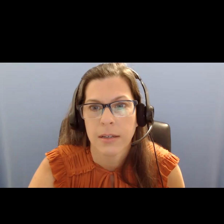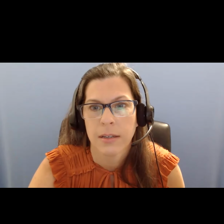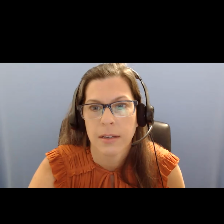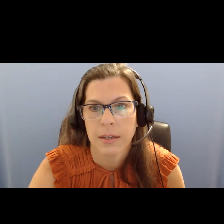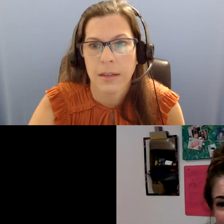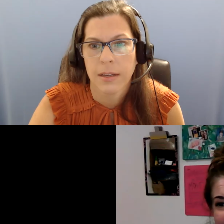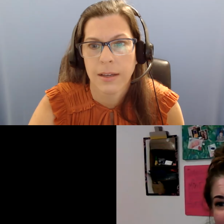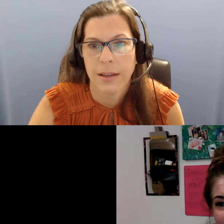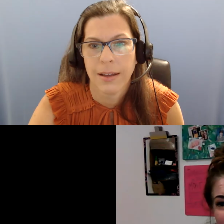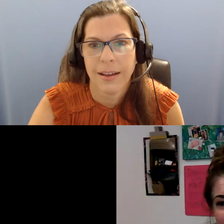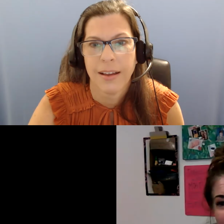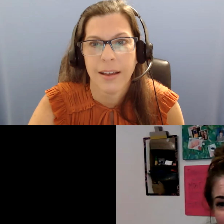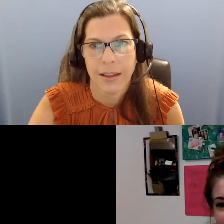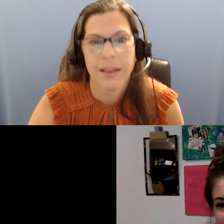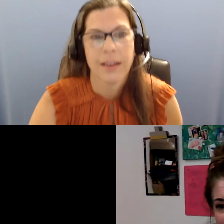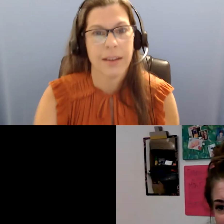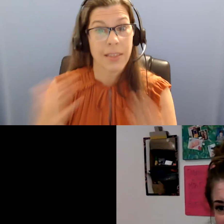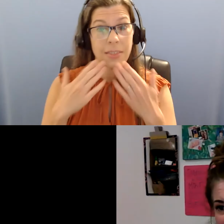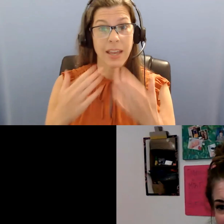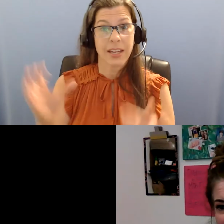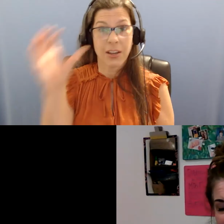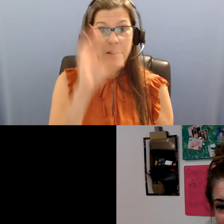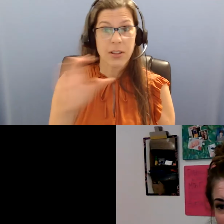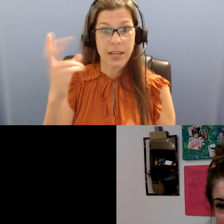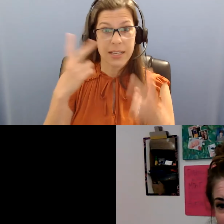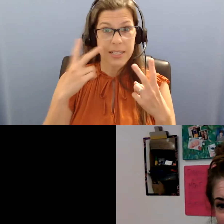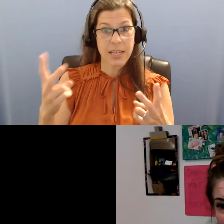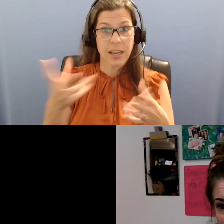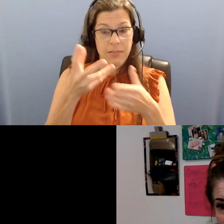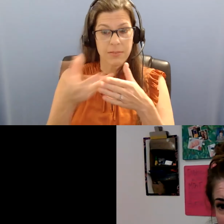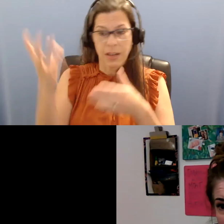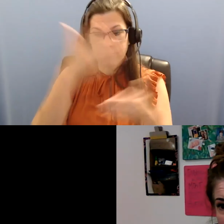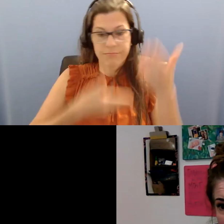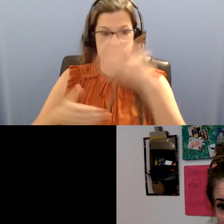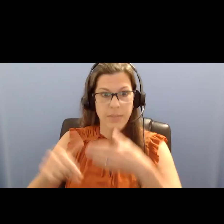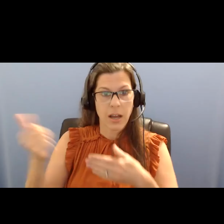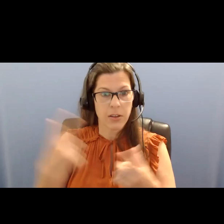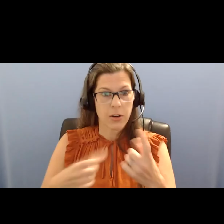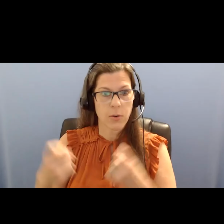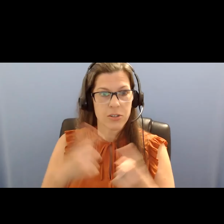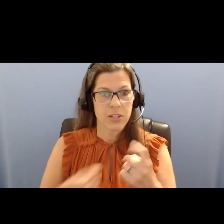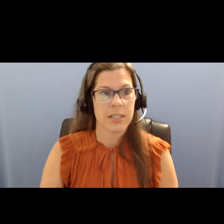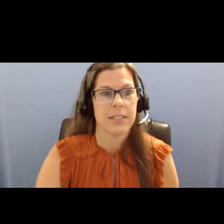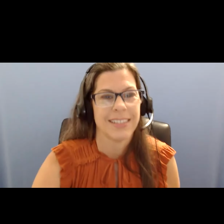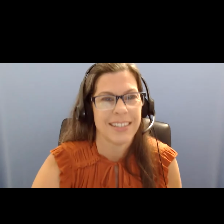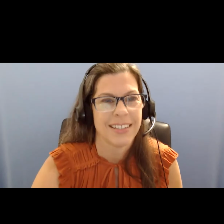I was, thank you. I was just looking through to see if I was missing any other questions.